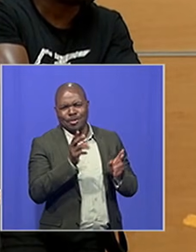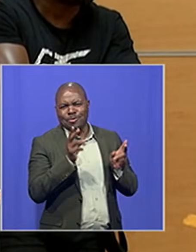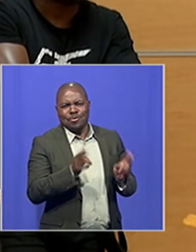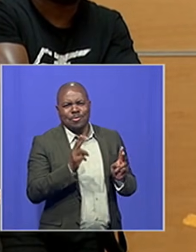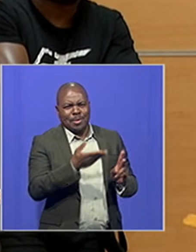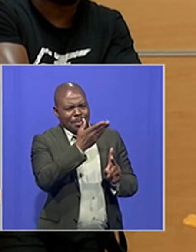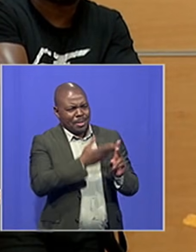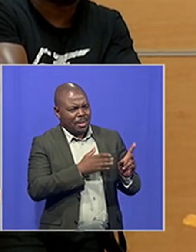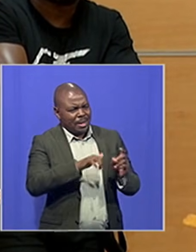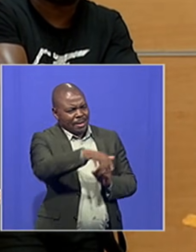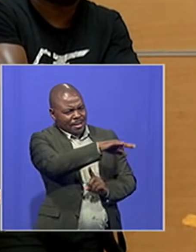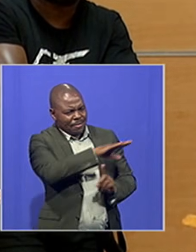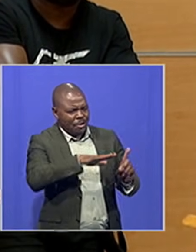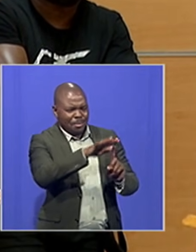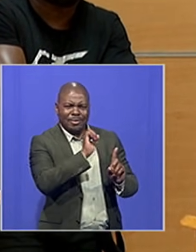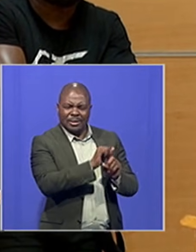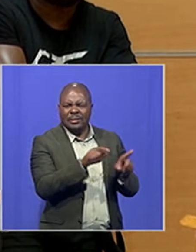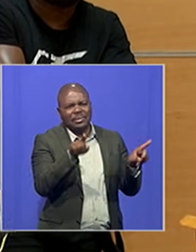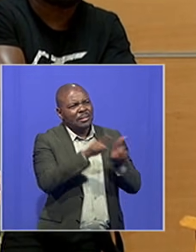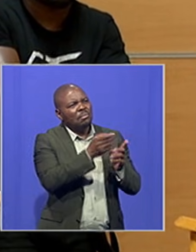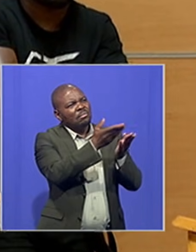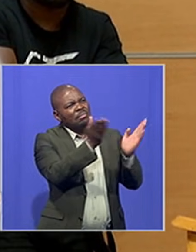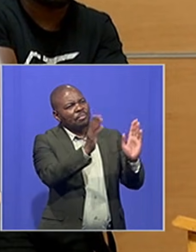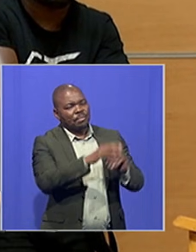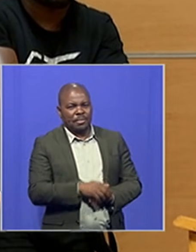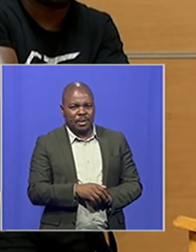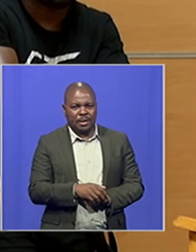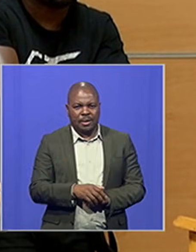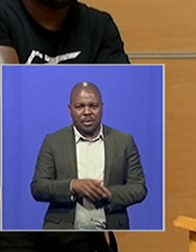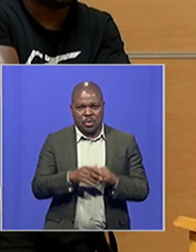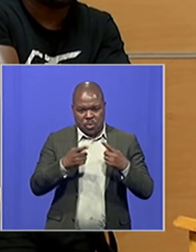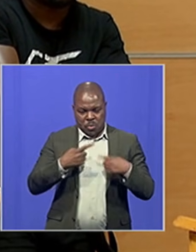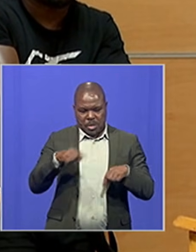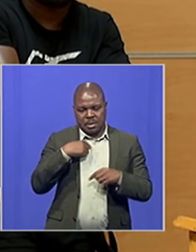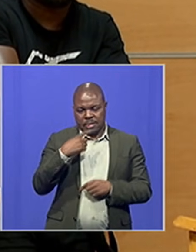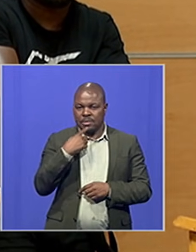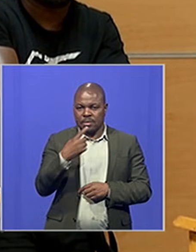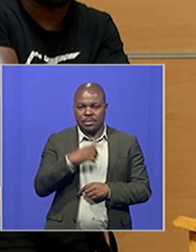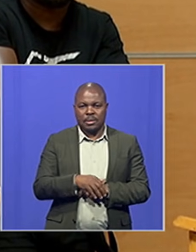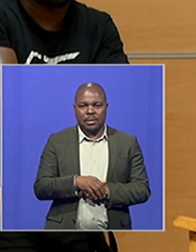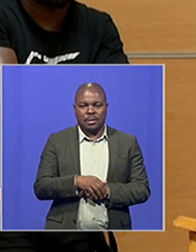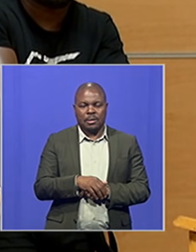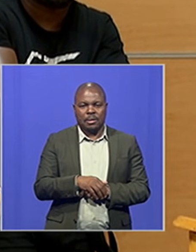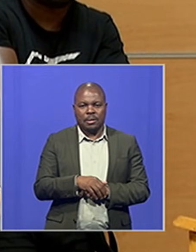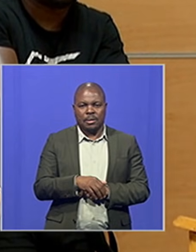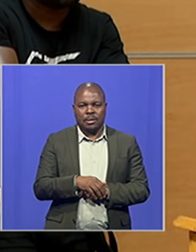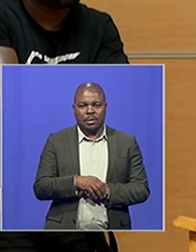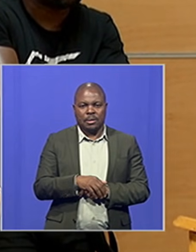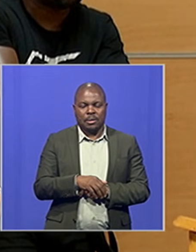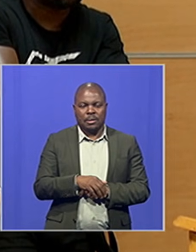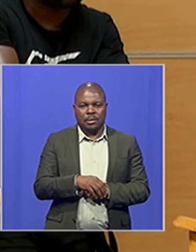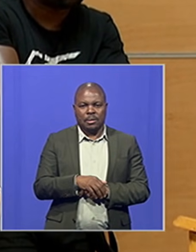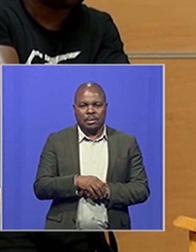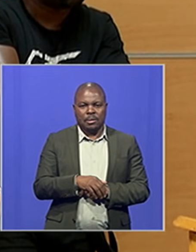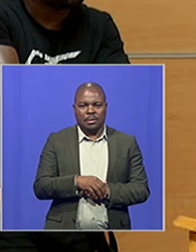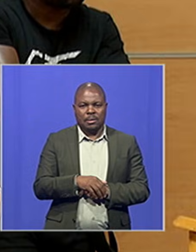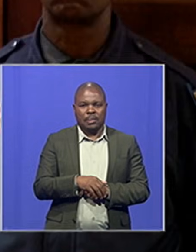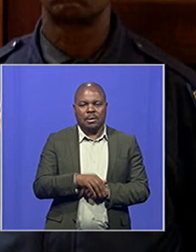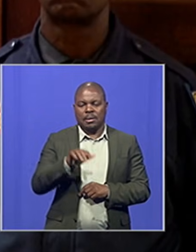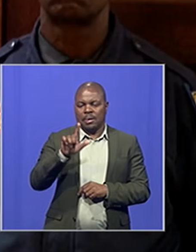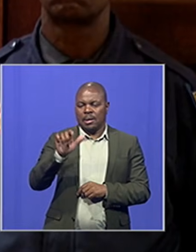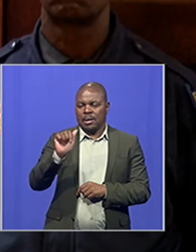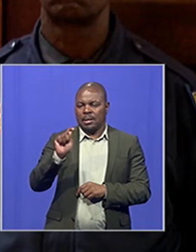this circumstance is concerned, and we align ourselves with the sentiments of Zono AJ in the Lataghan versus